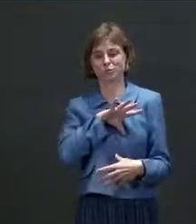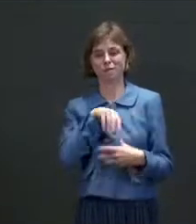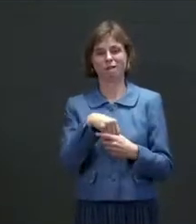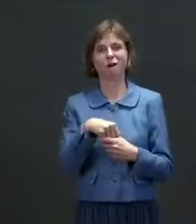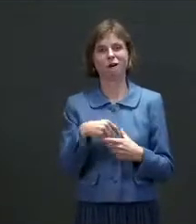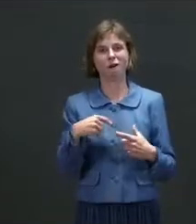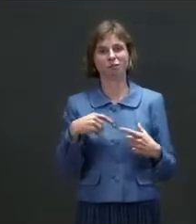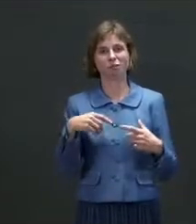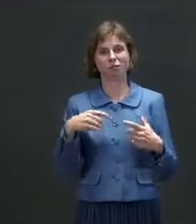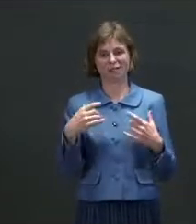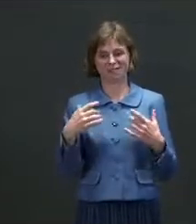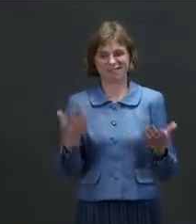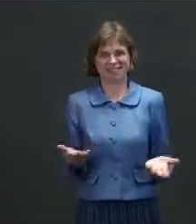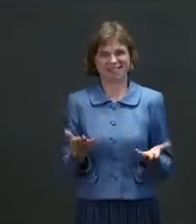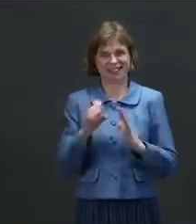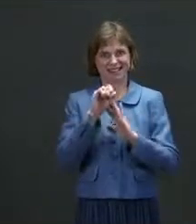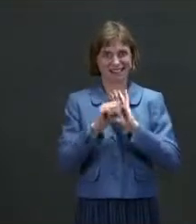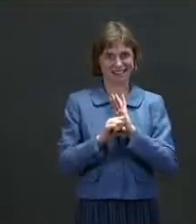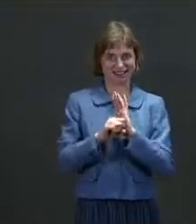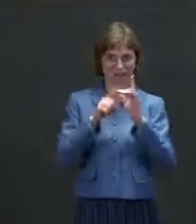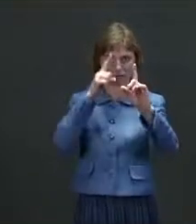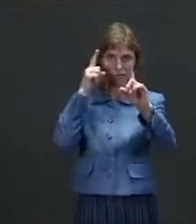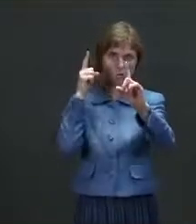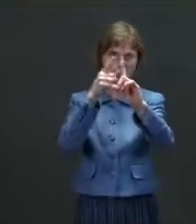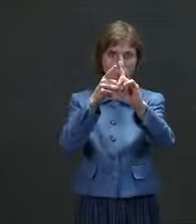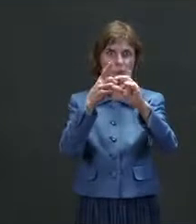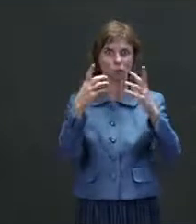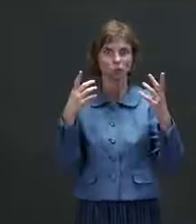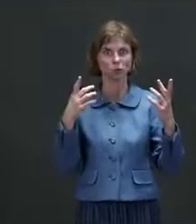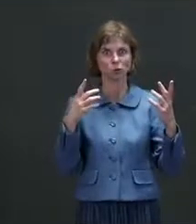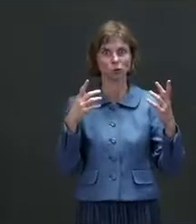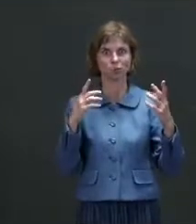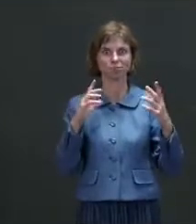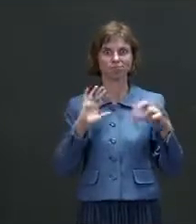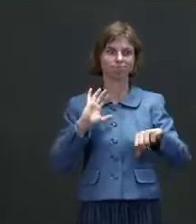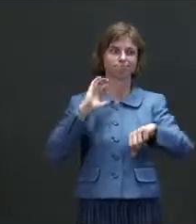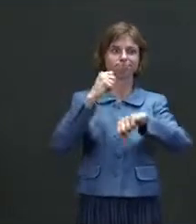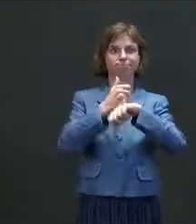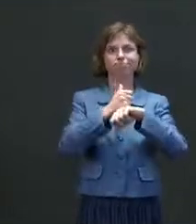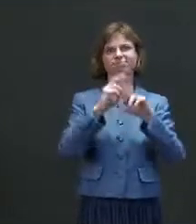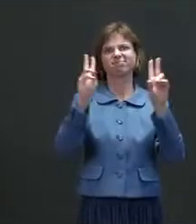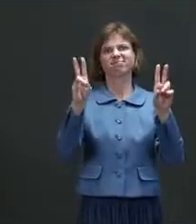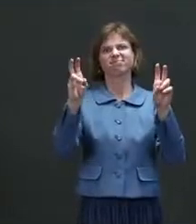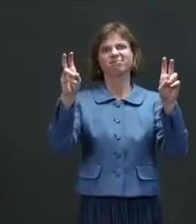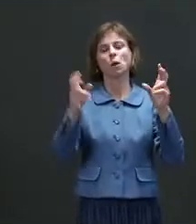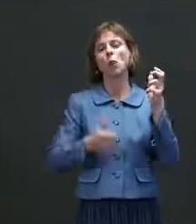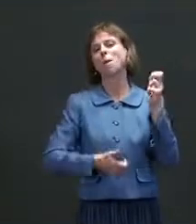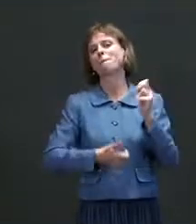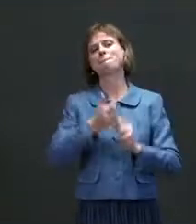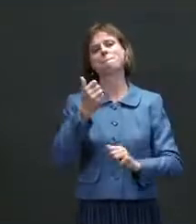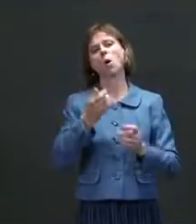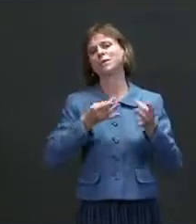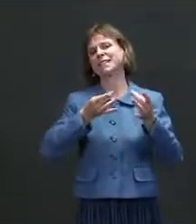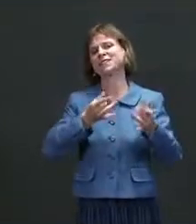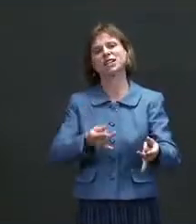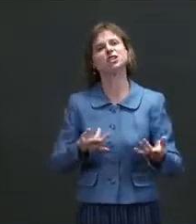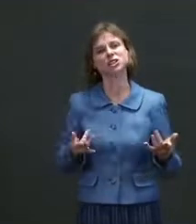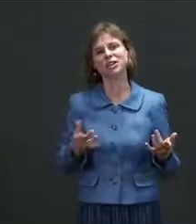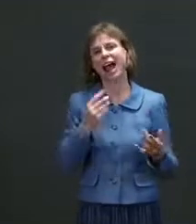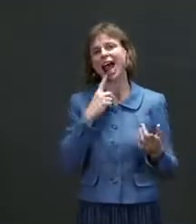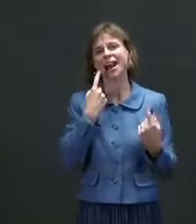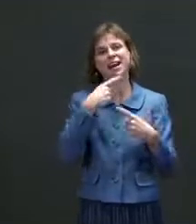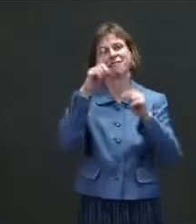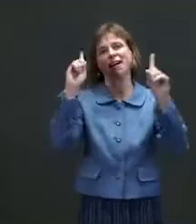this state's initiative to stand up what I call one of the most efficient and effective